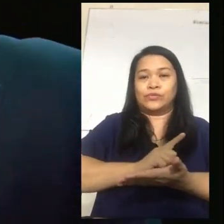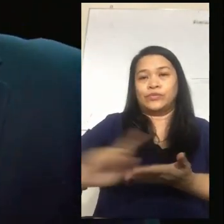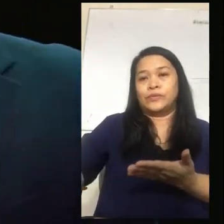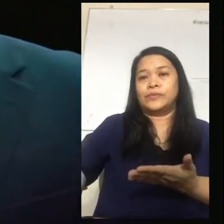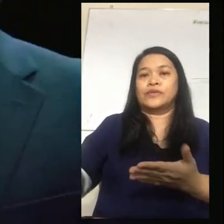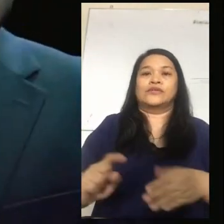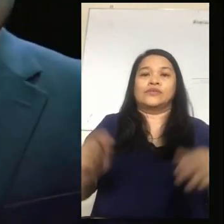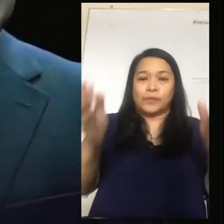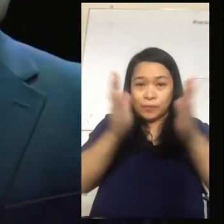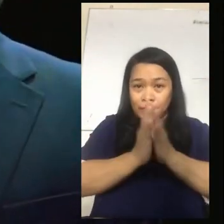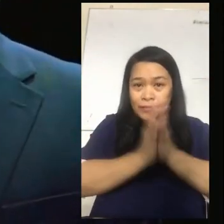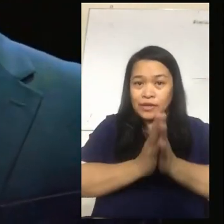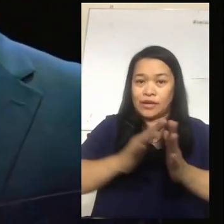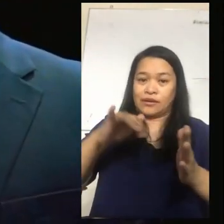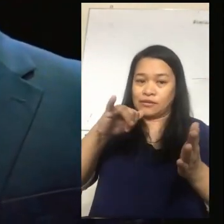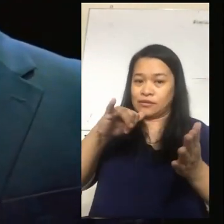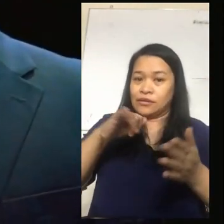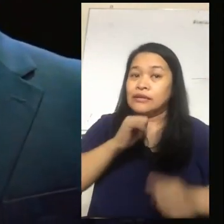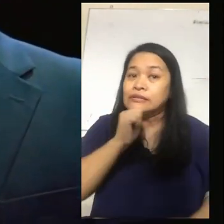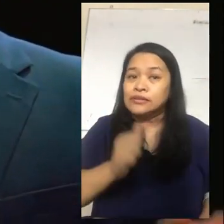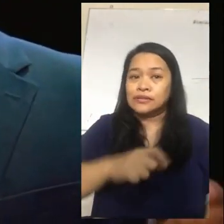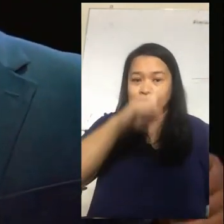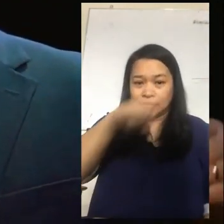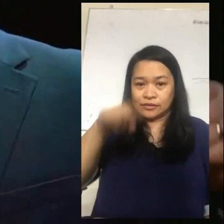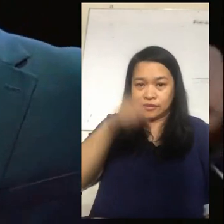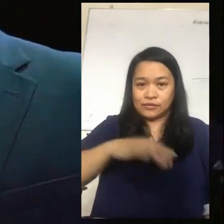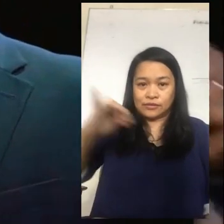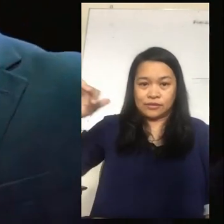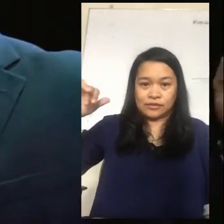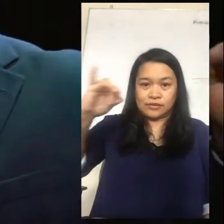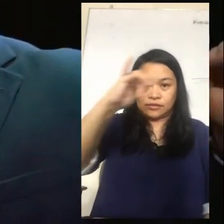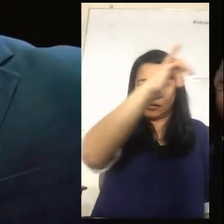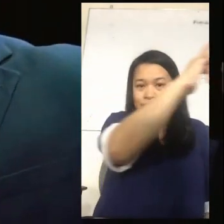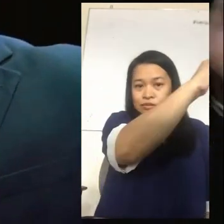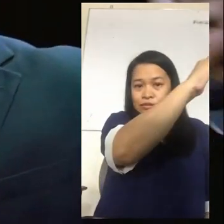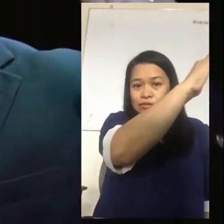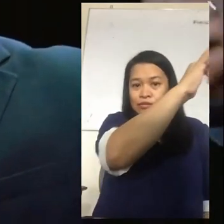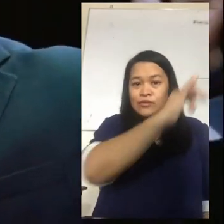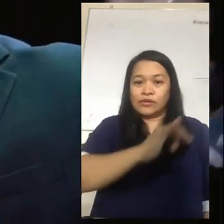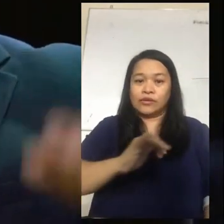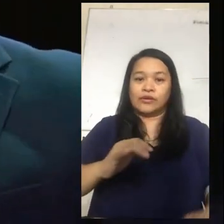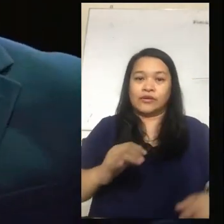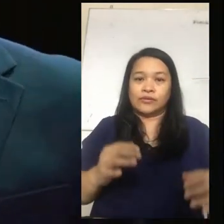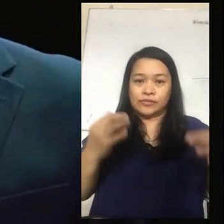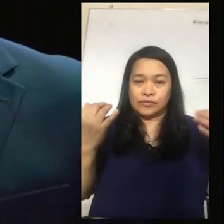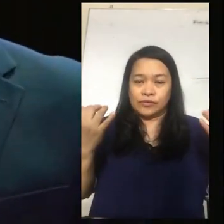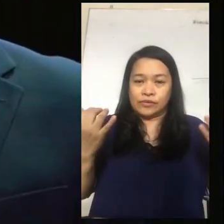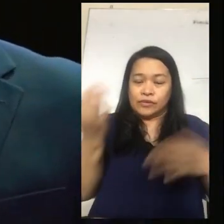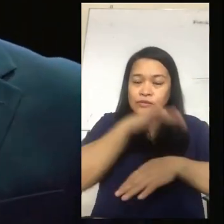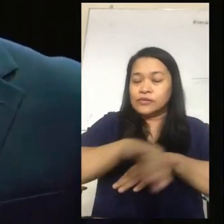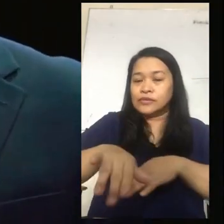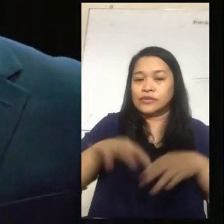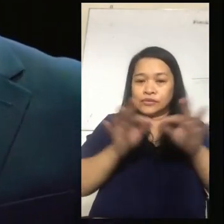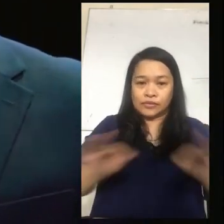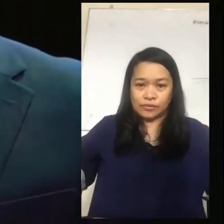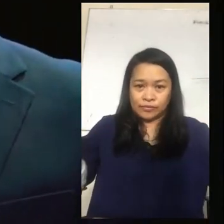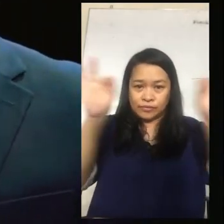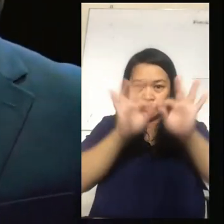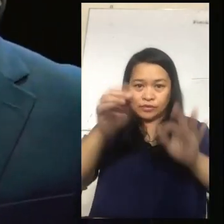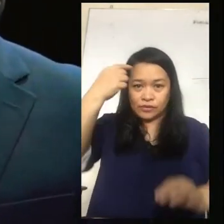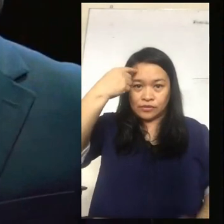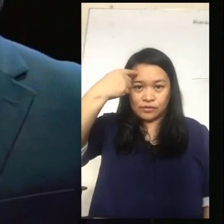rin makancel yung flight na yan. But tonight is so important for us, ating po mga